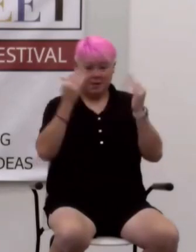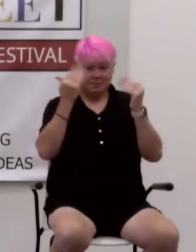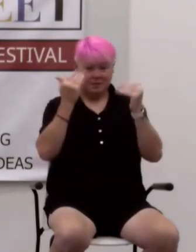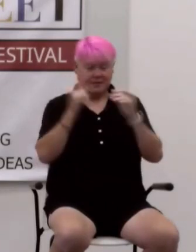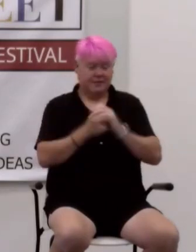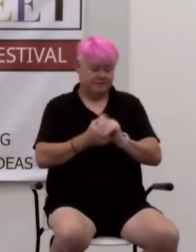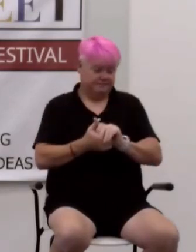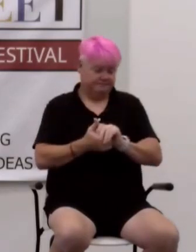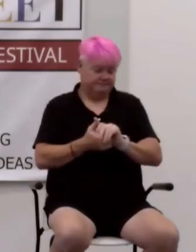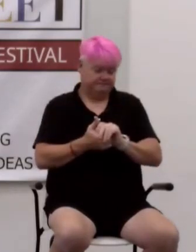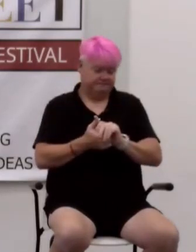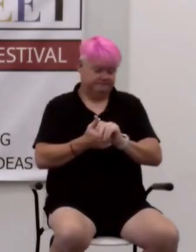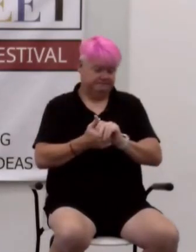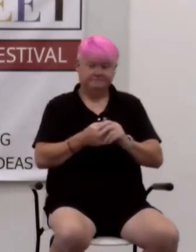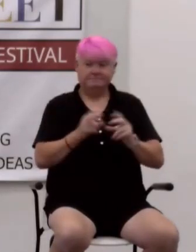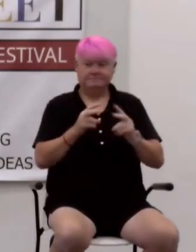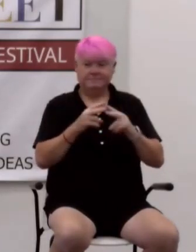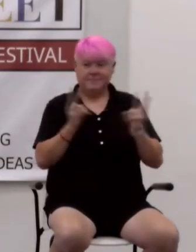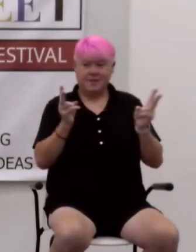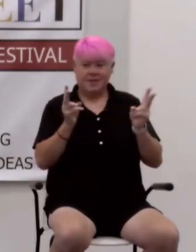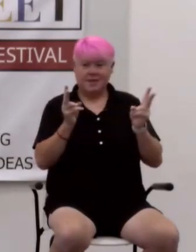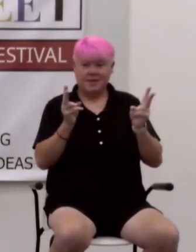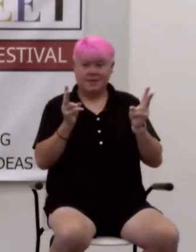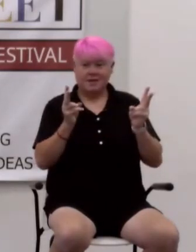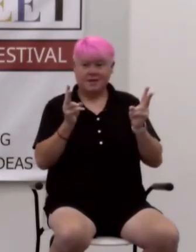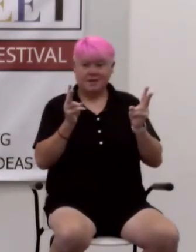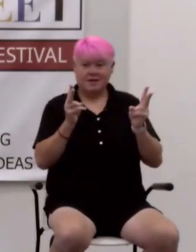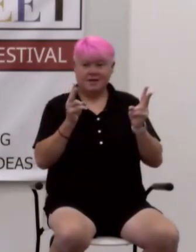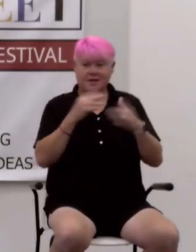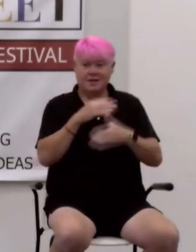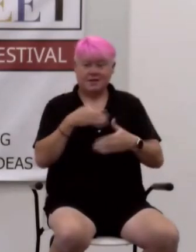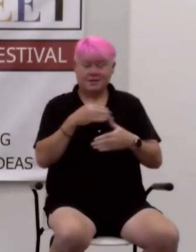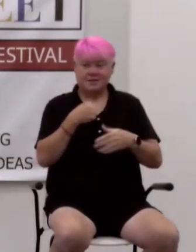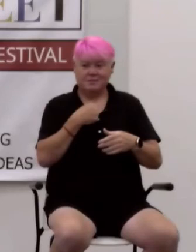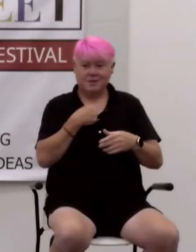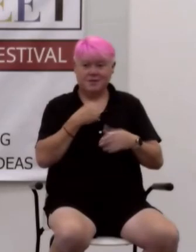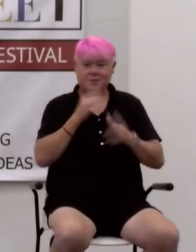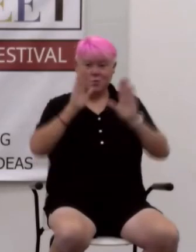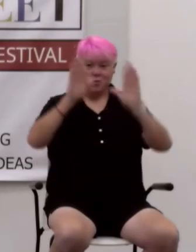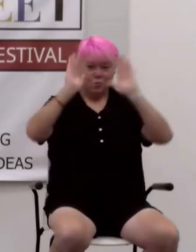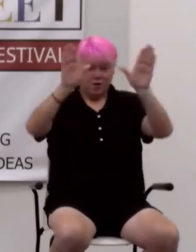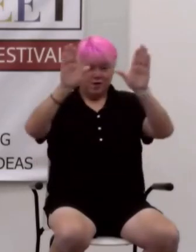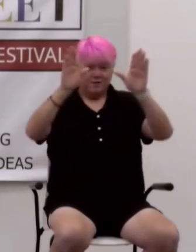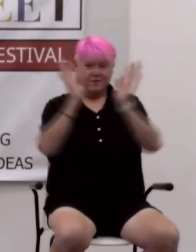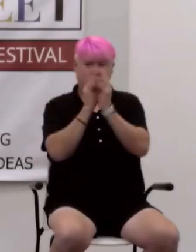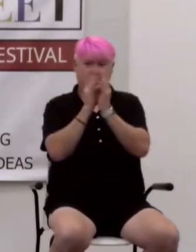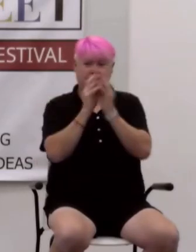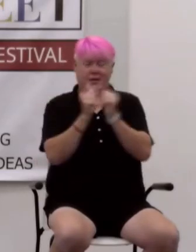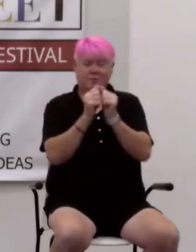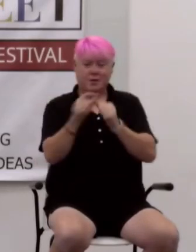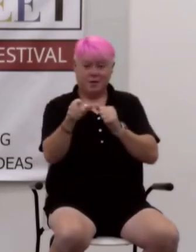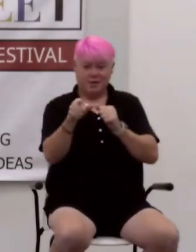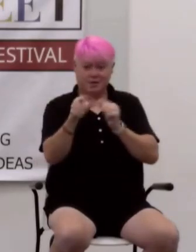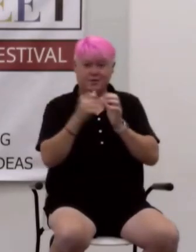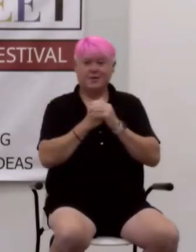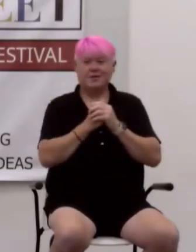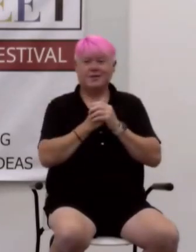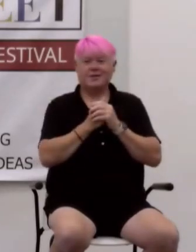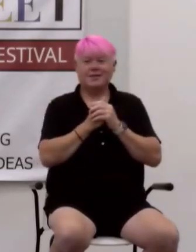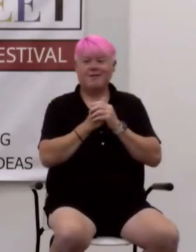Oh, this is very endearing to me. And this has been a wonderful meeting with you via